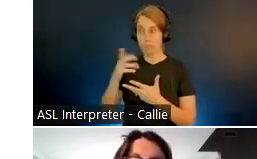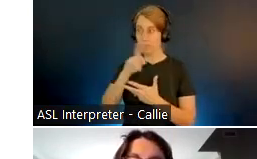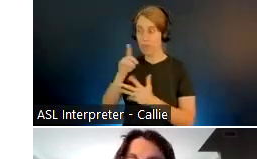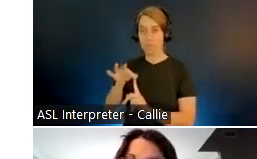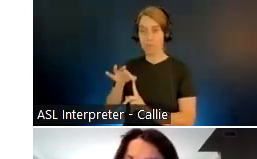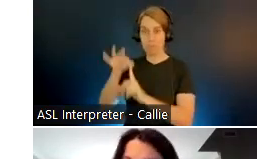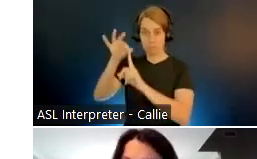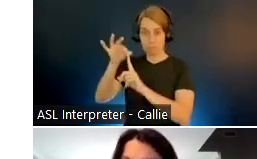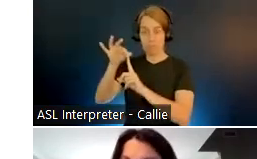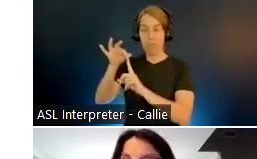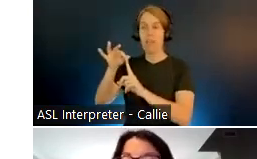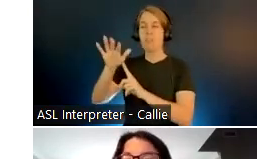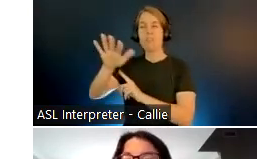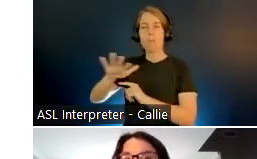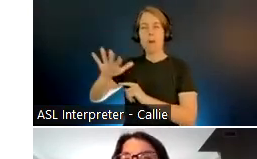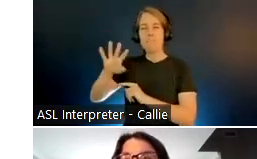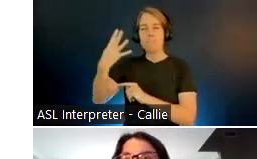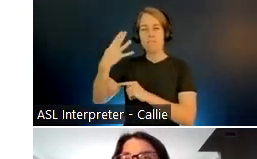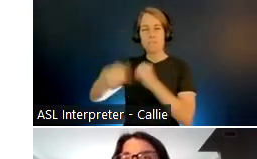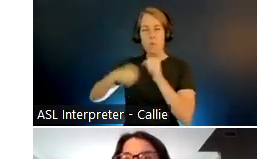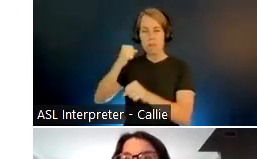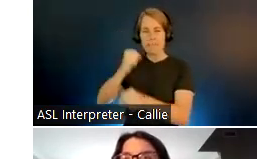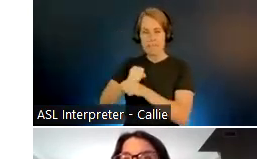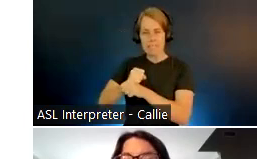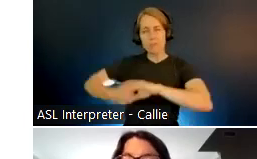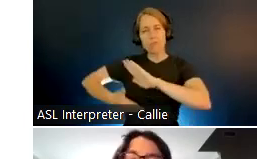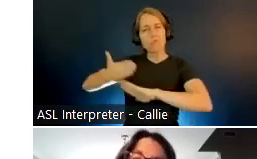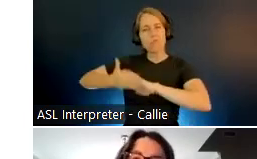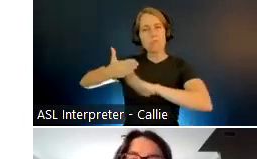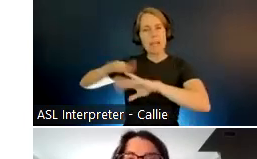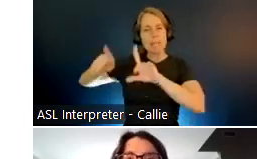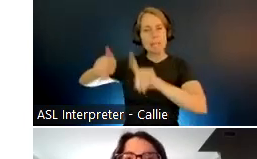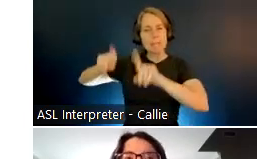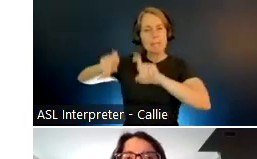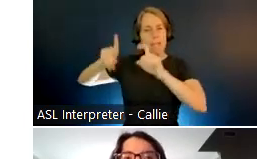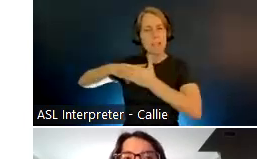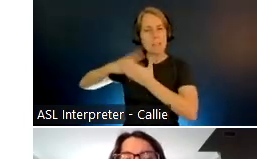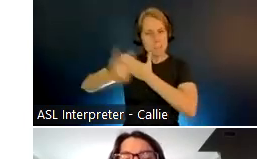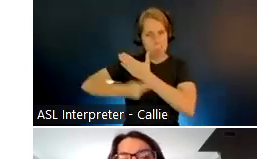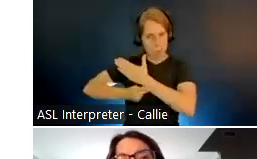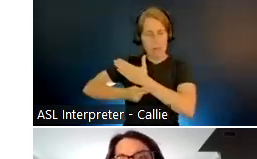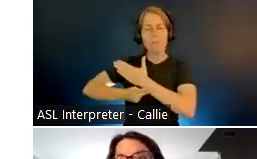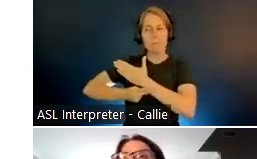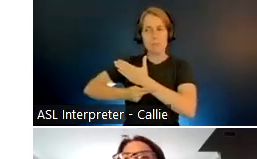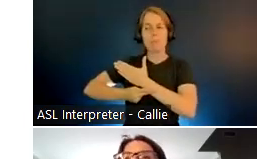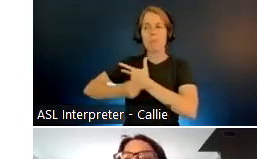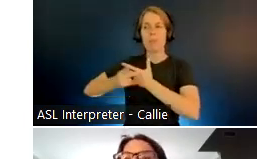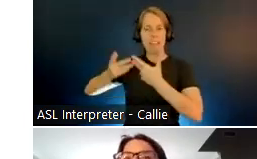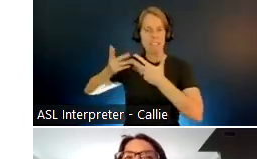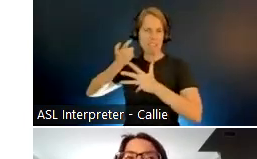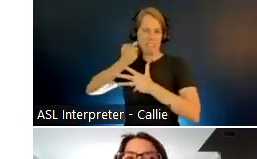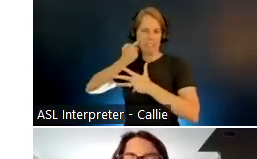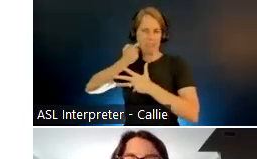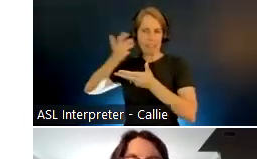program for about 4 years as a part of an initiative that we had that just recently ended. But with that pilot